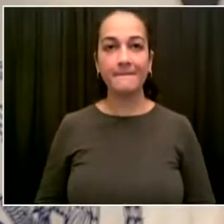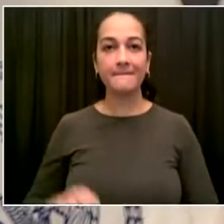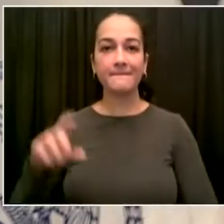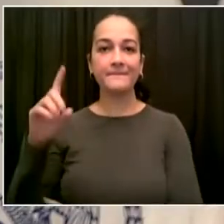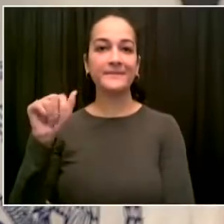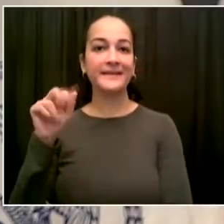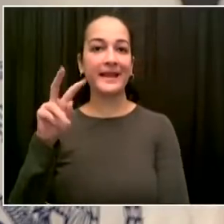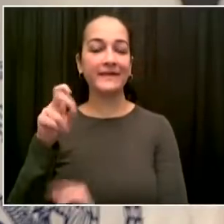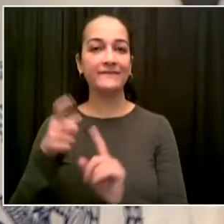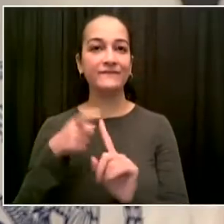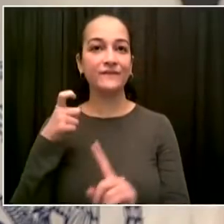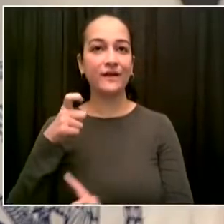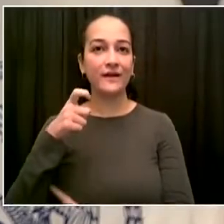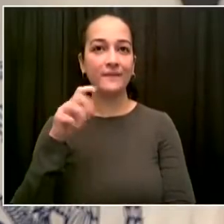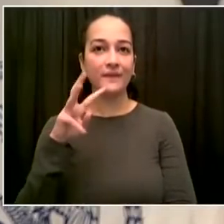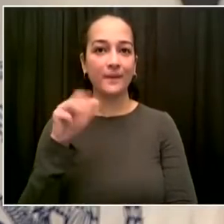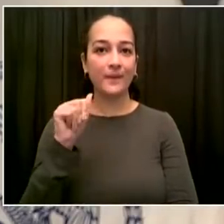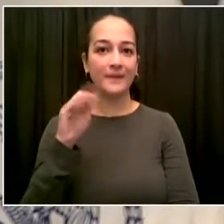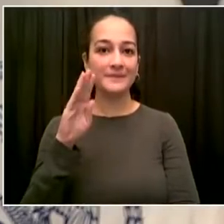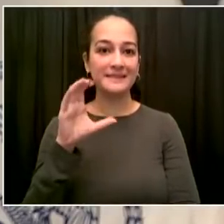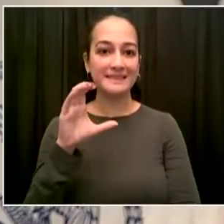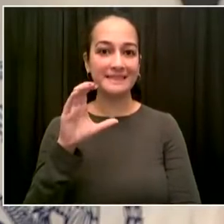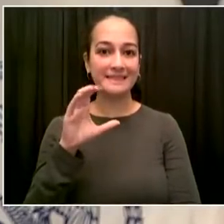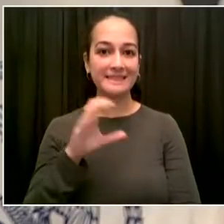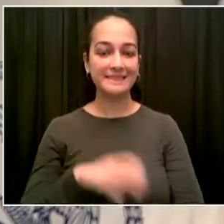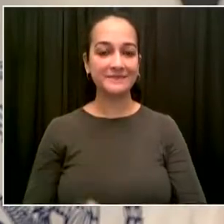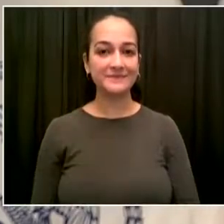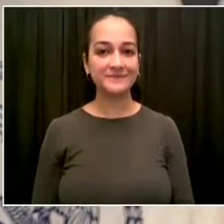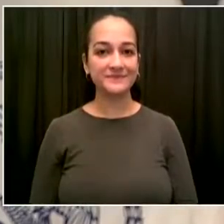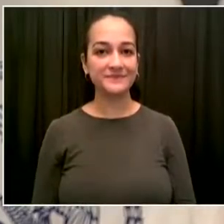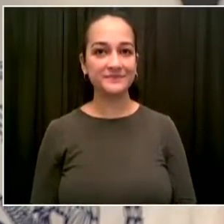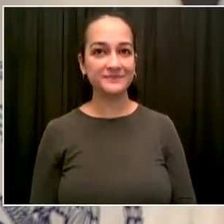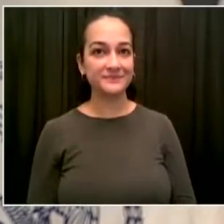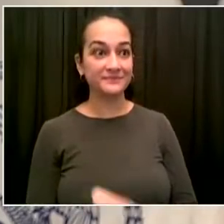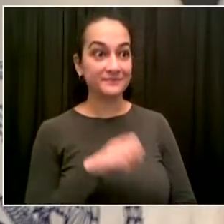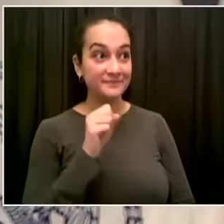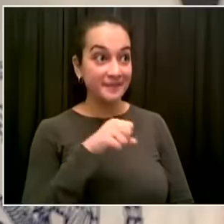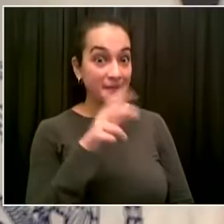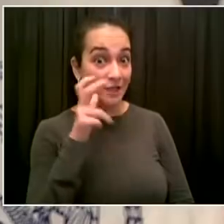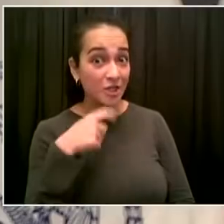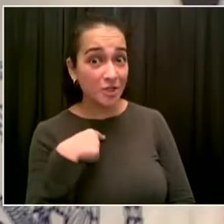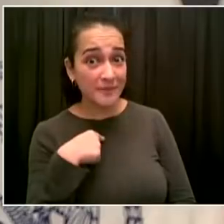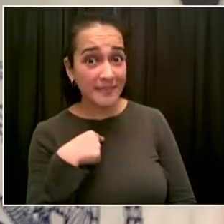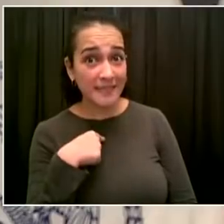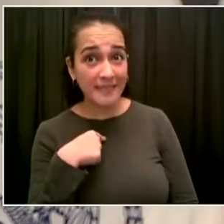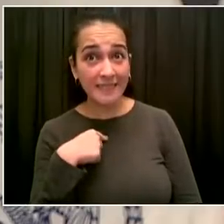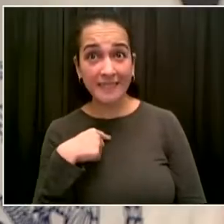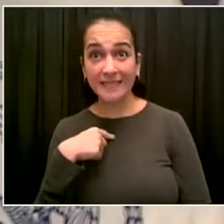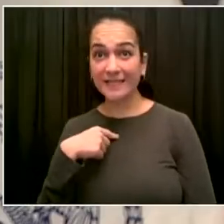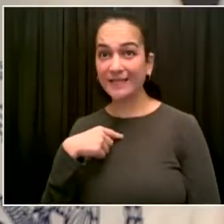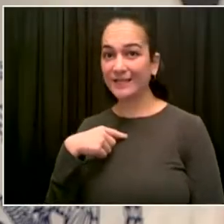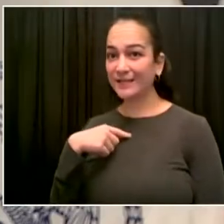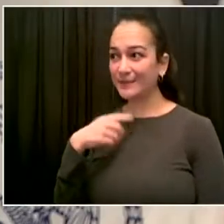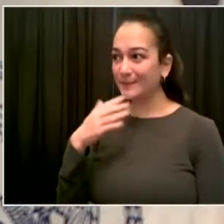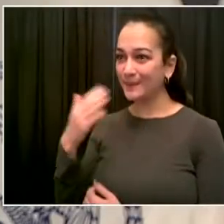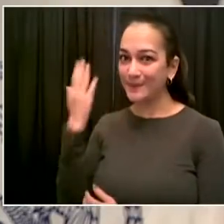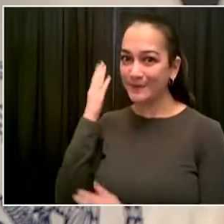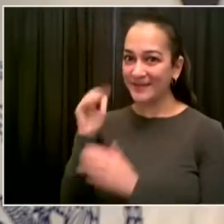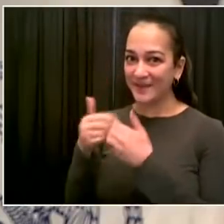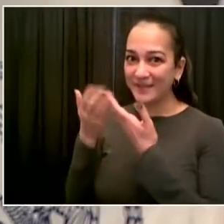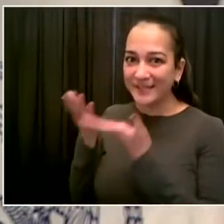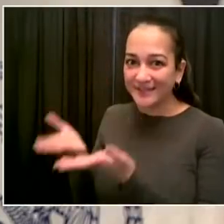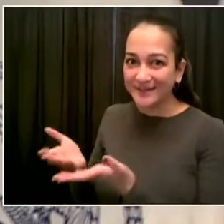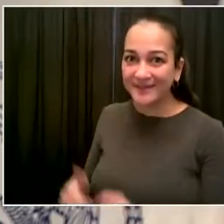Mayor, can you hear me? Yeah, Dave, how you doing today? I'm fine. Hey, I just wanted to check just a clerical question for just a second. I've